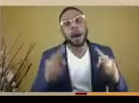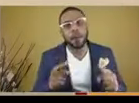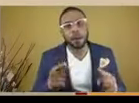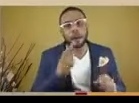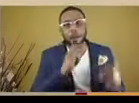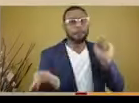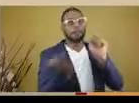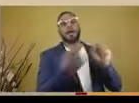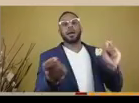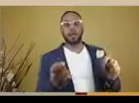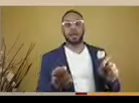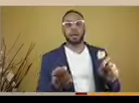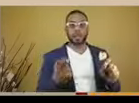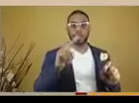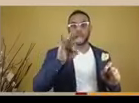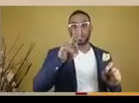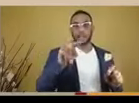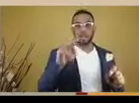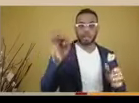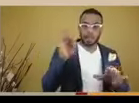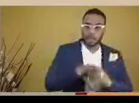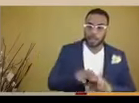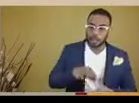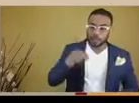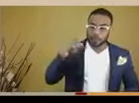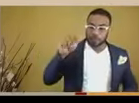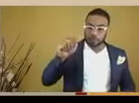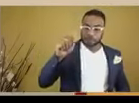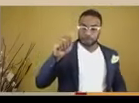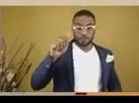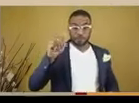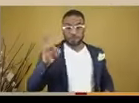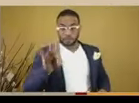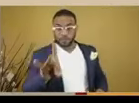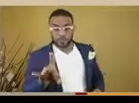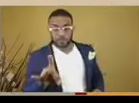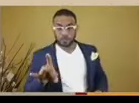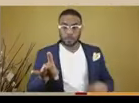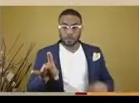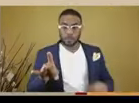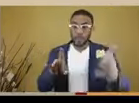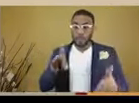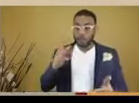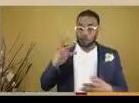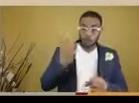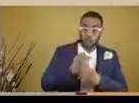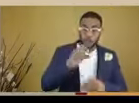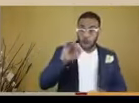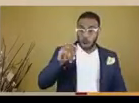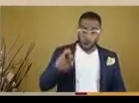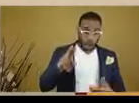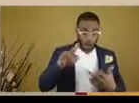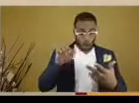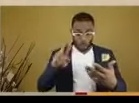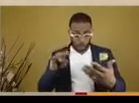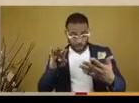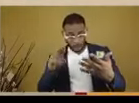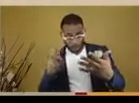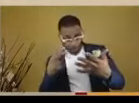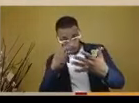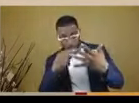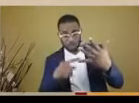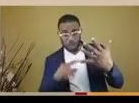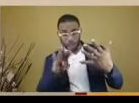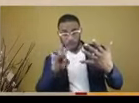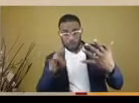Backlash. Nixon was elected in 68, followed only by 4 years of Carter, Reagan, Bush, then Bush